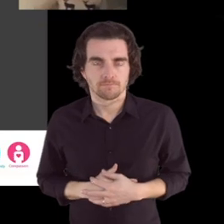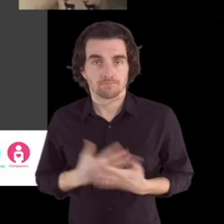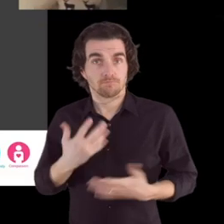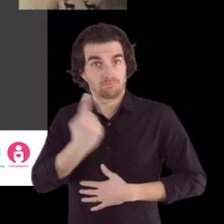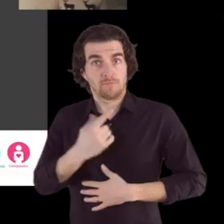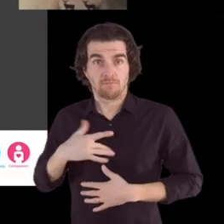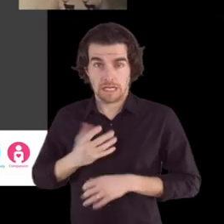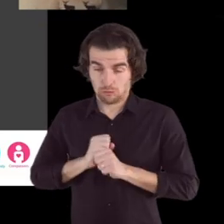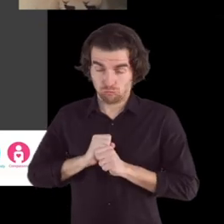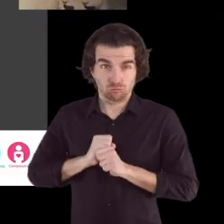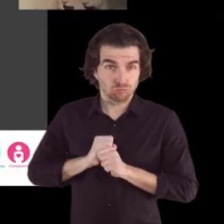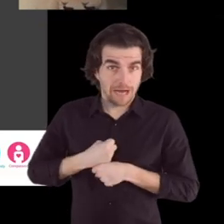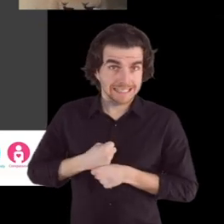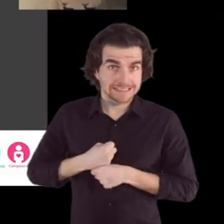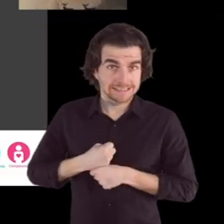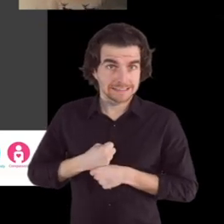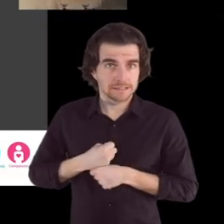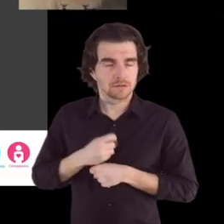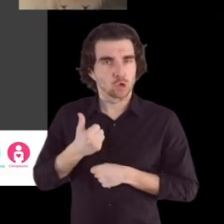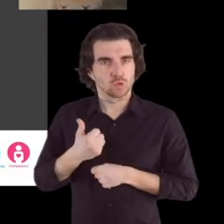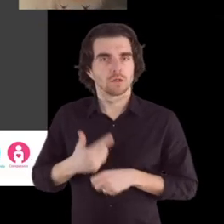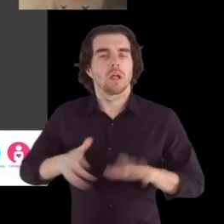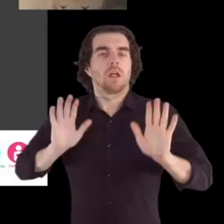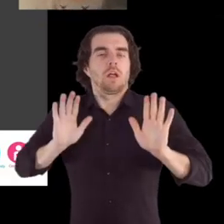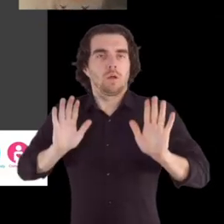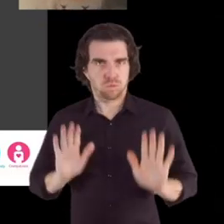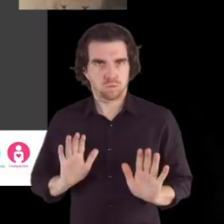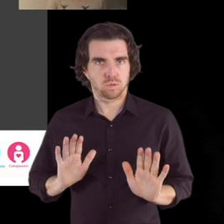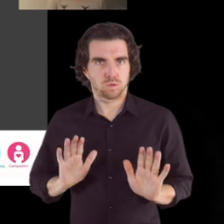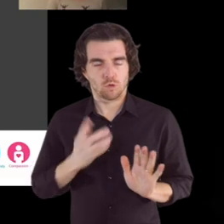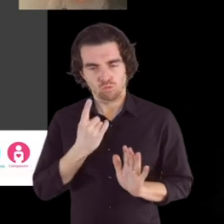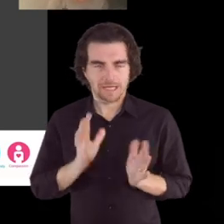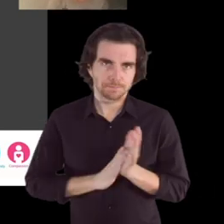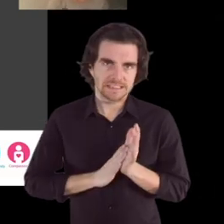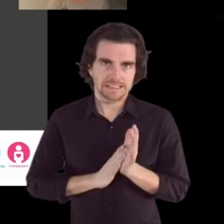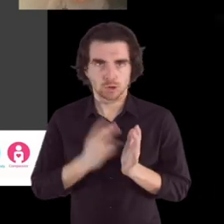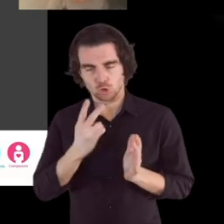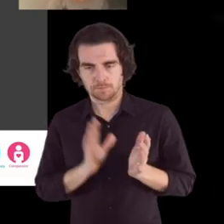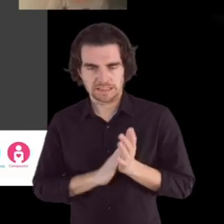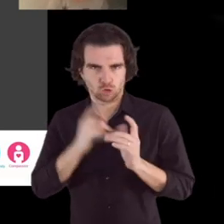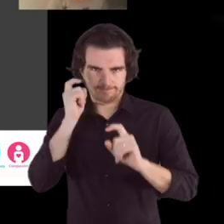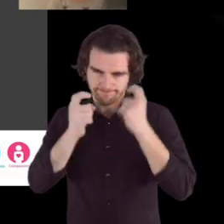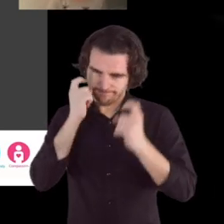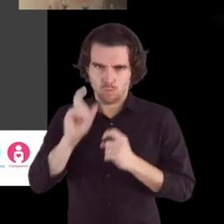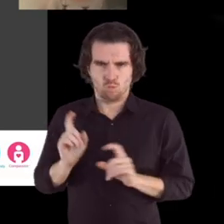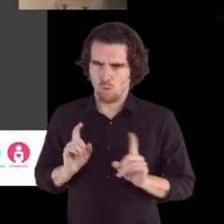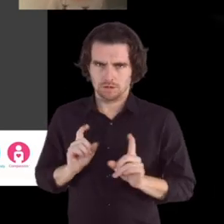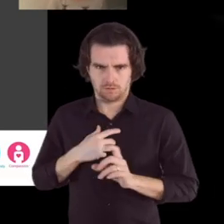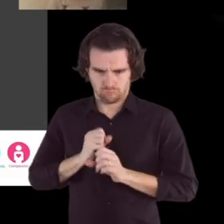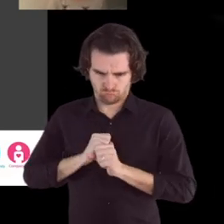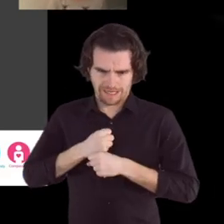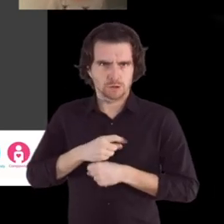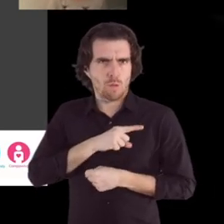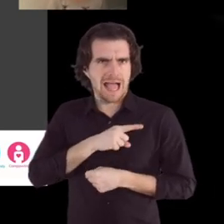So when you're feeling stressed, sometimes it can be really, really useful to just take a wee minute or two and ask yourself, what is making